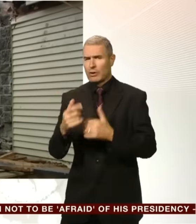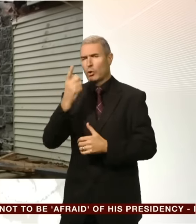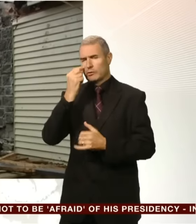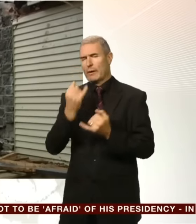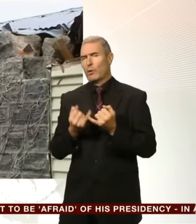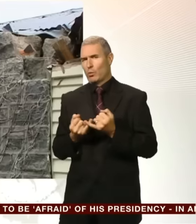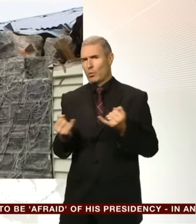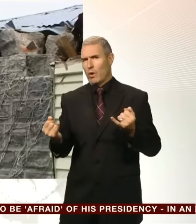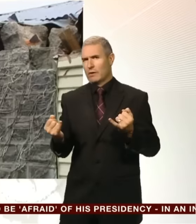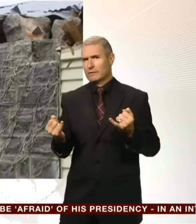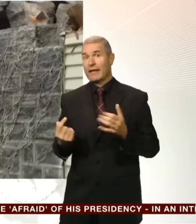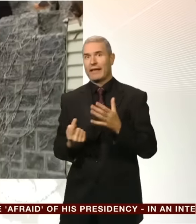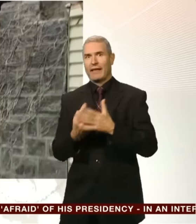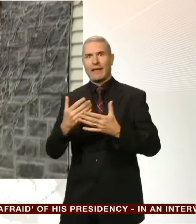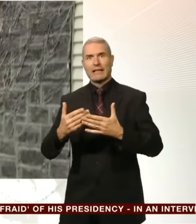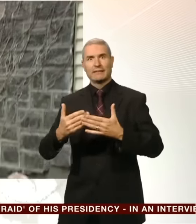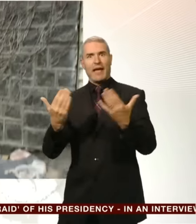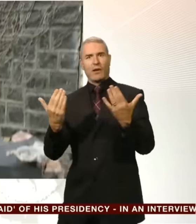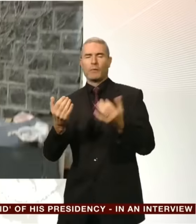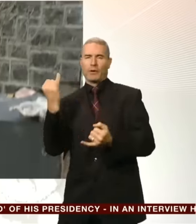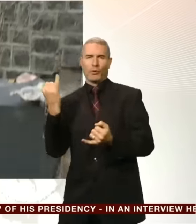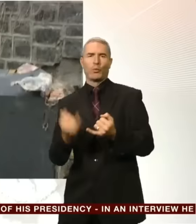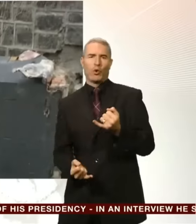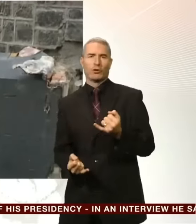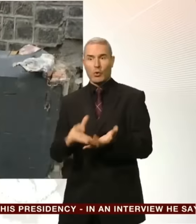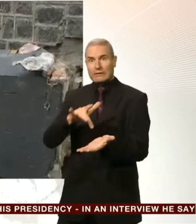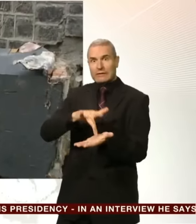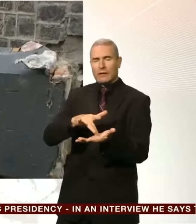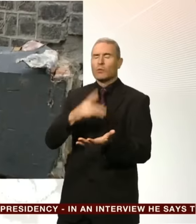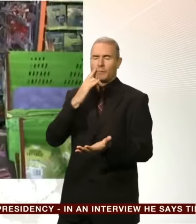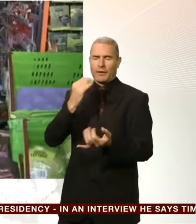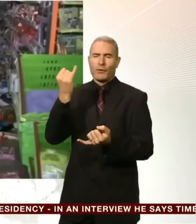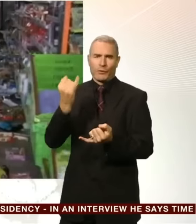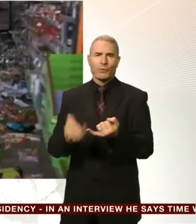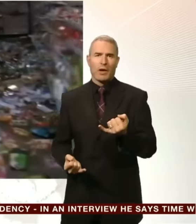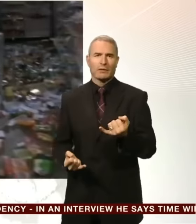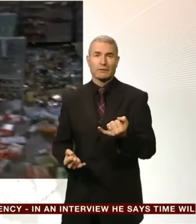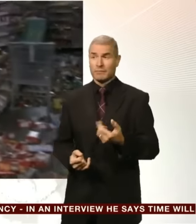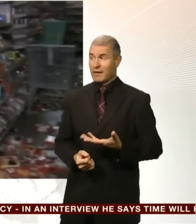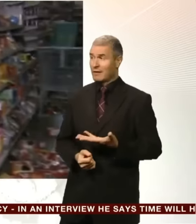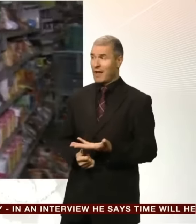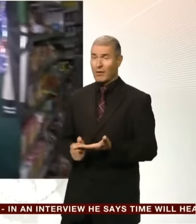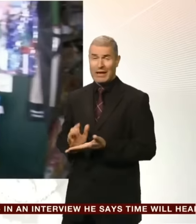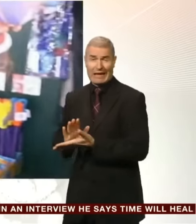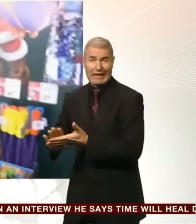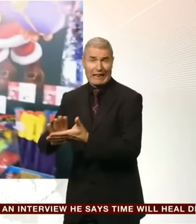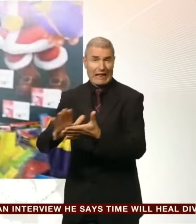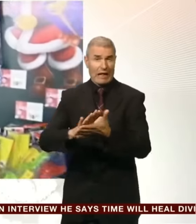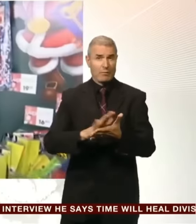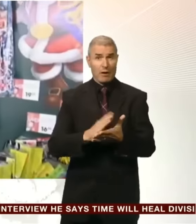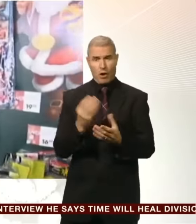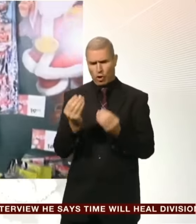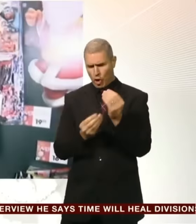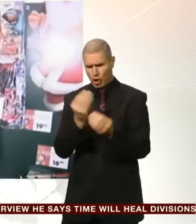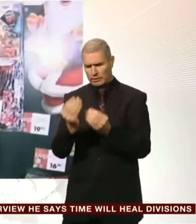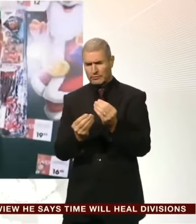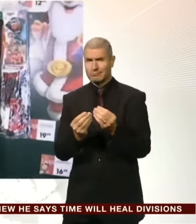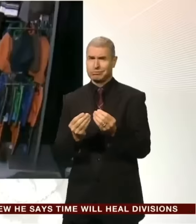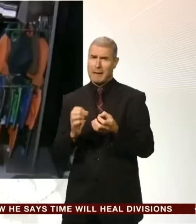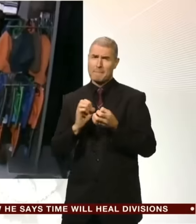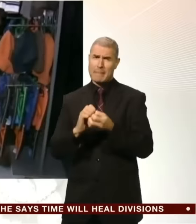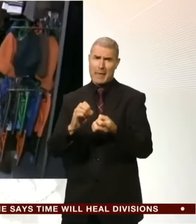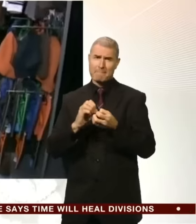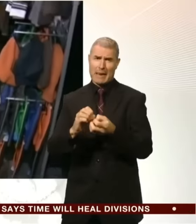worse had the earthquake struck in the day or in a city centre. The cost of cleaning up has already been put in the